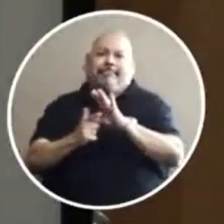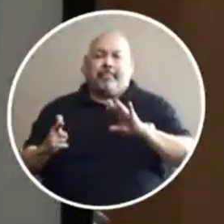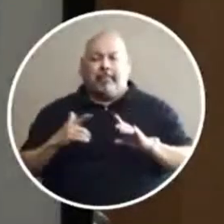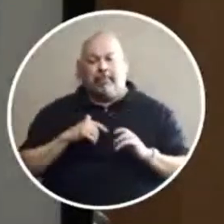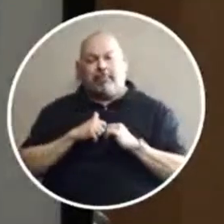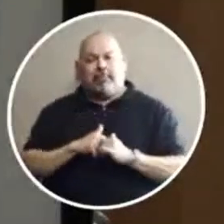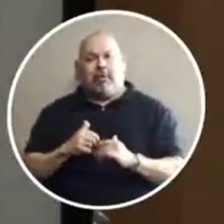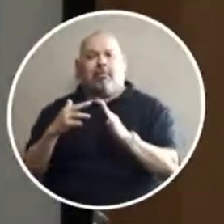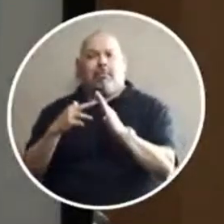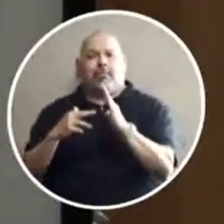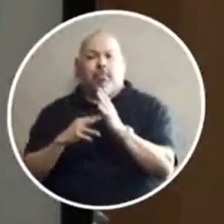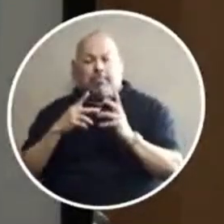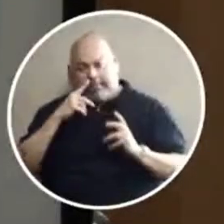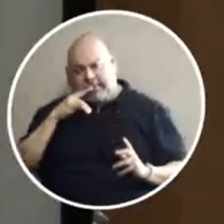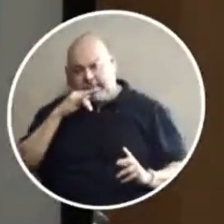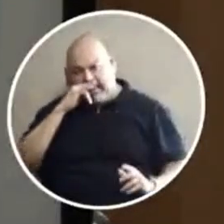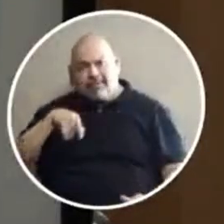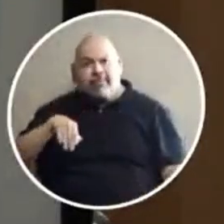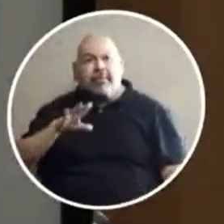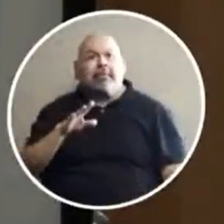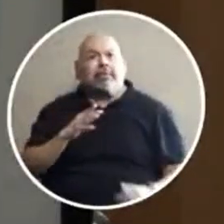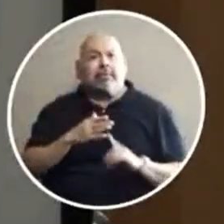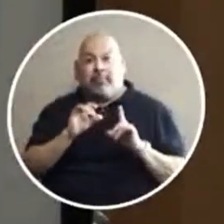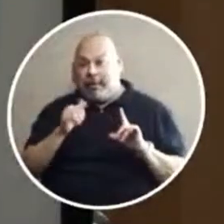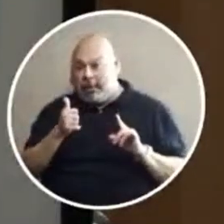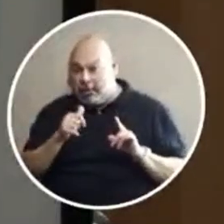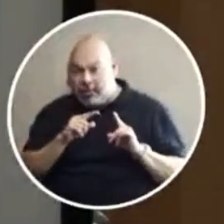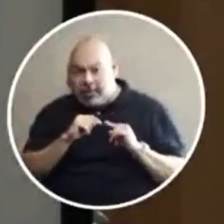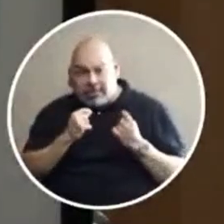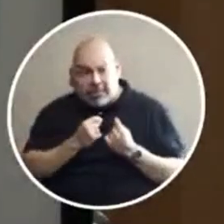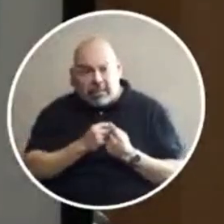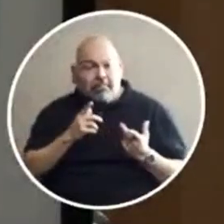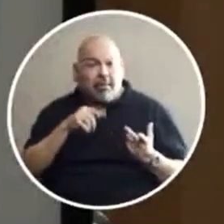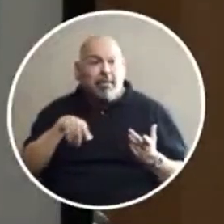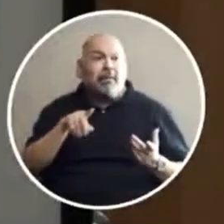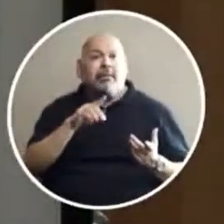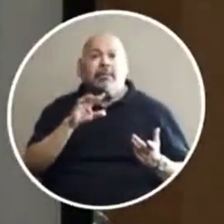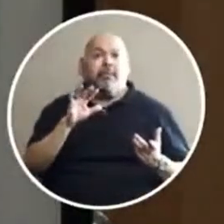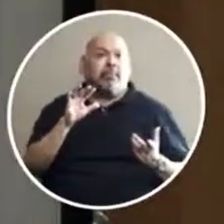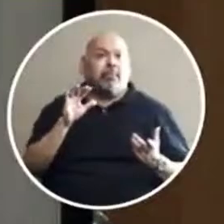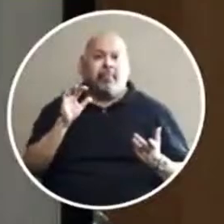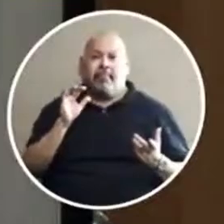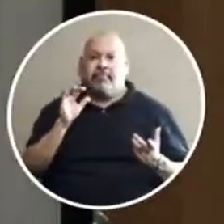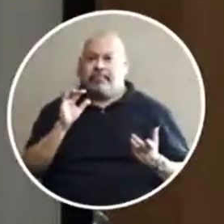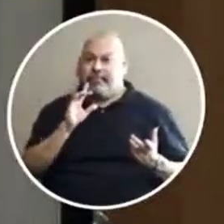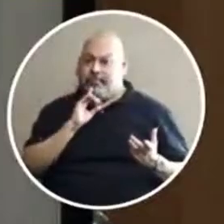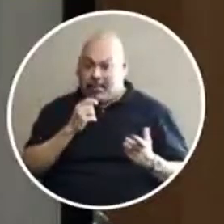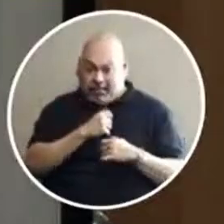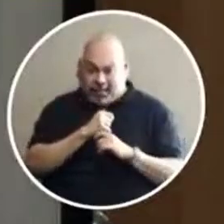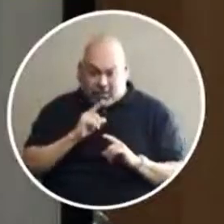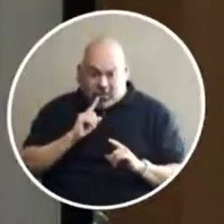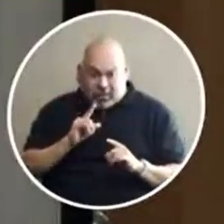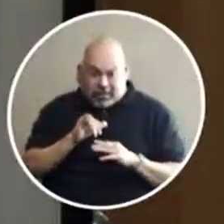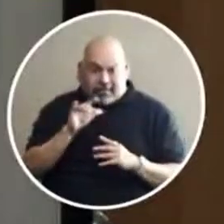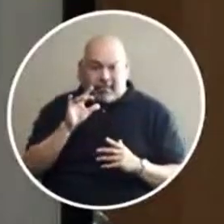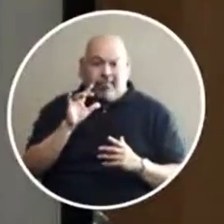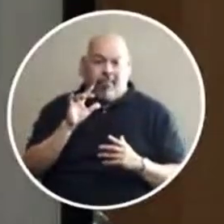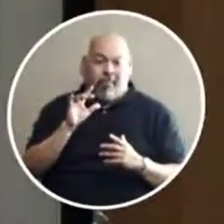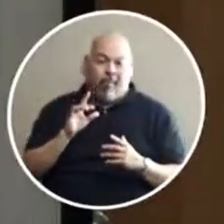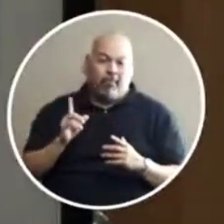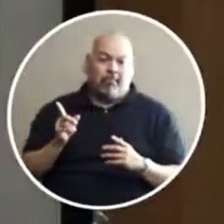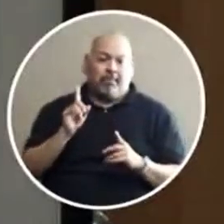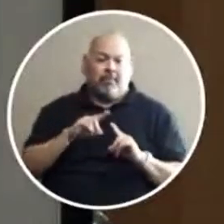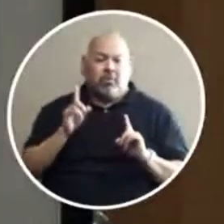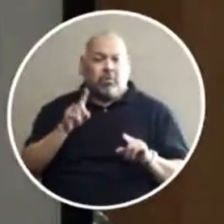If we can send our child with some other team member, or make sure that if you go